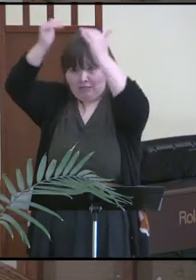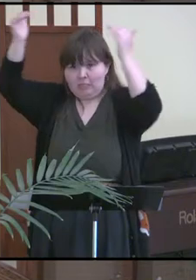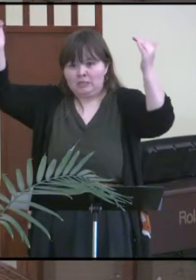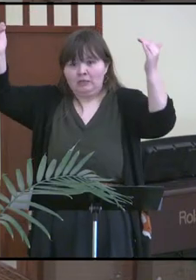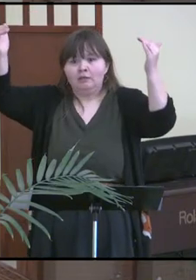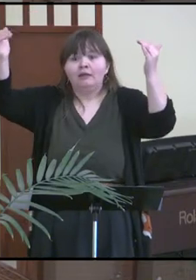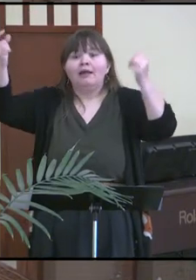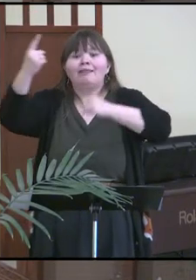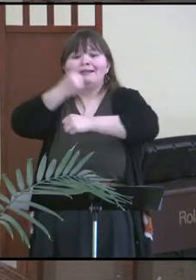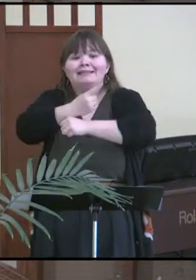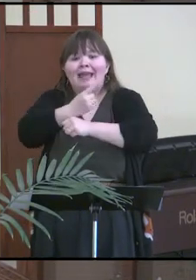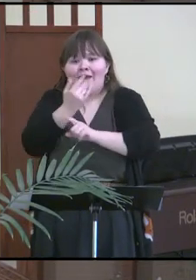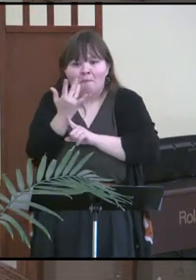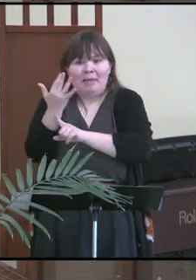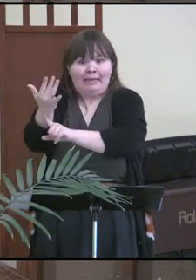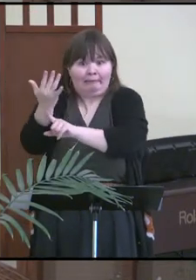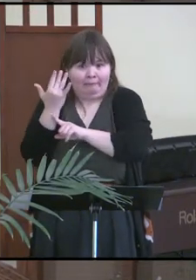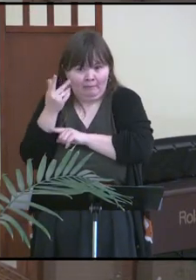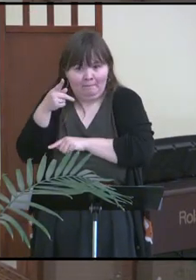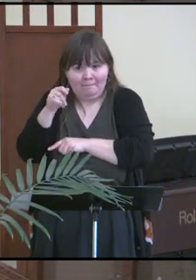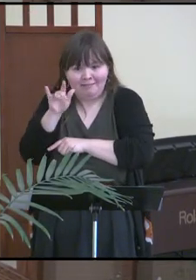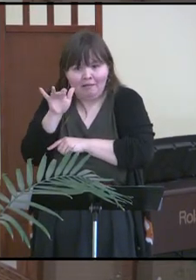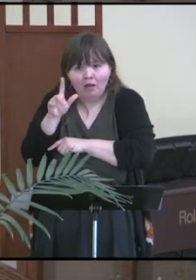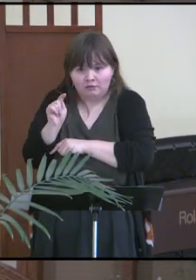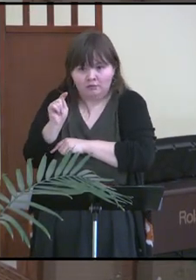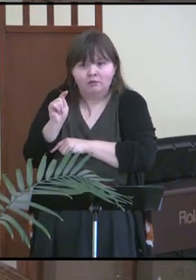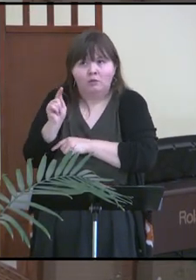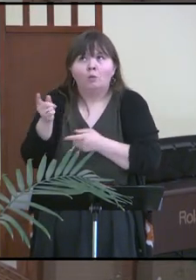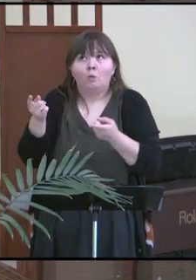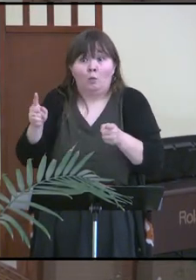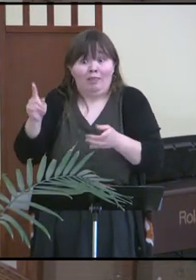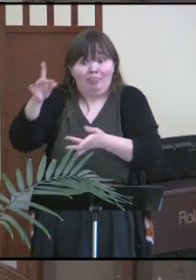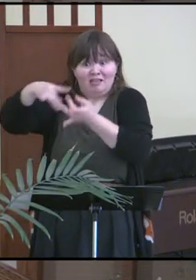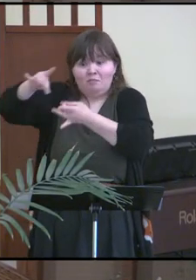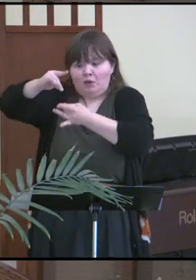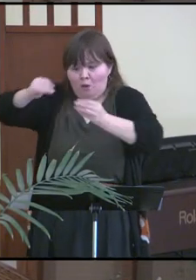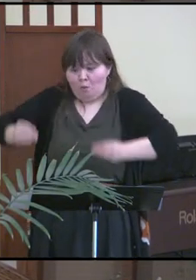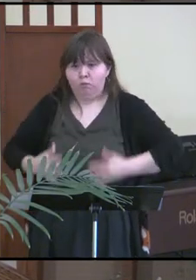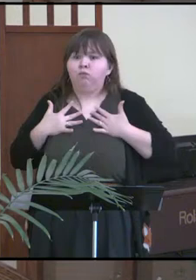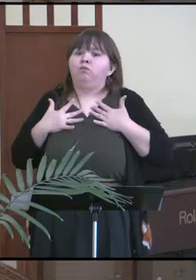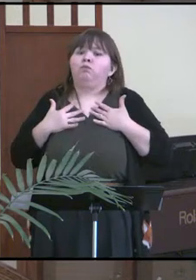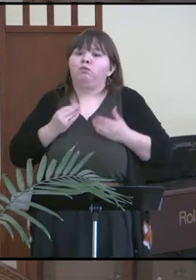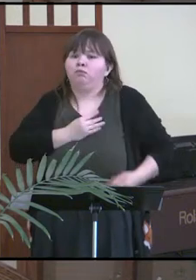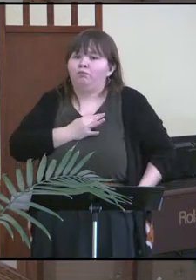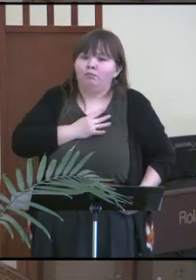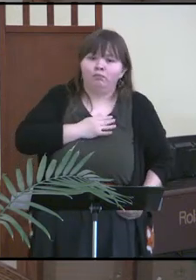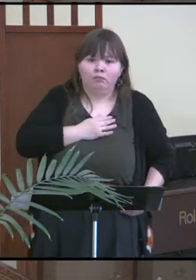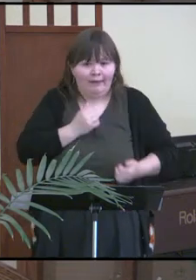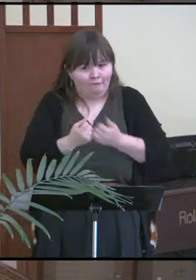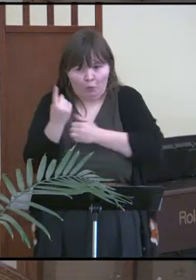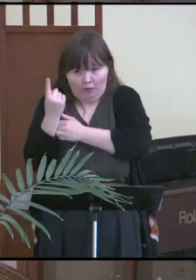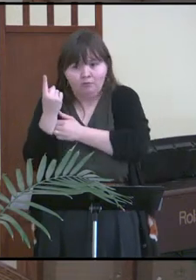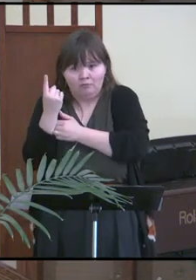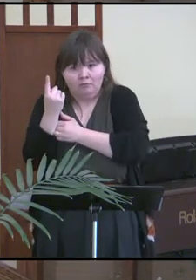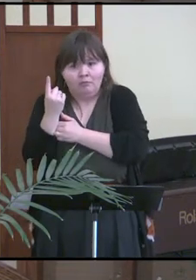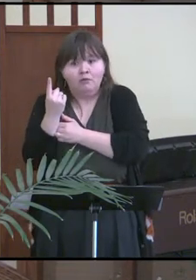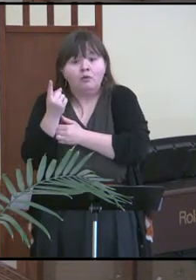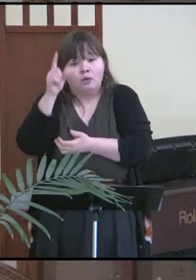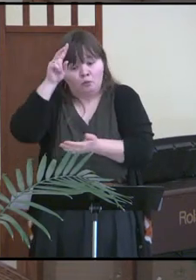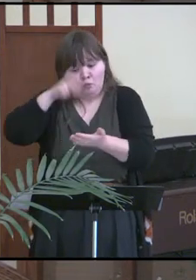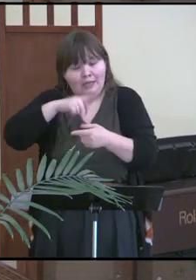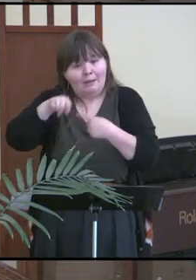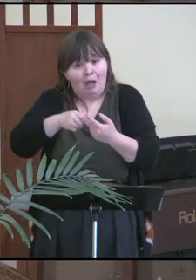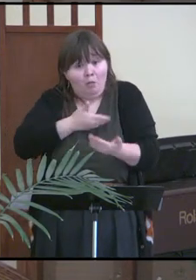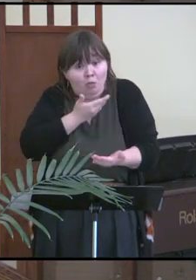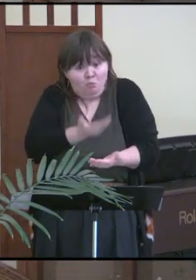day of Pentecost, when the Holy Spirit will become present to all. We read about the birth,